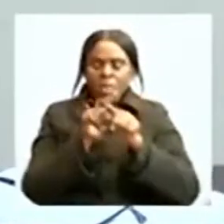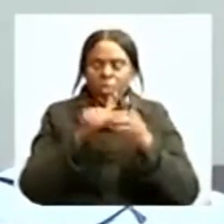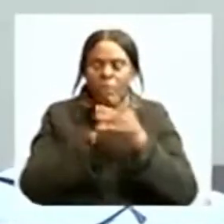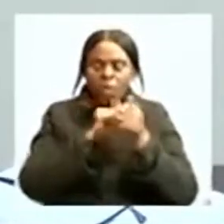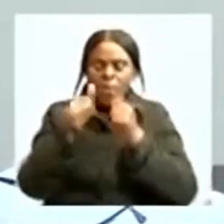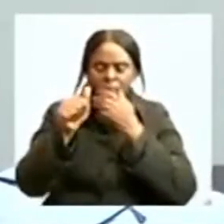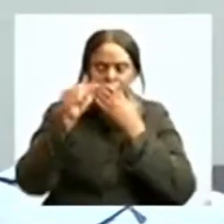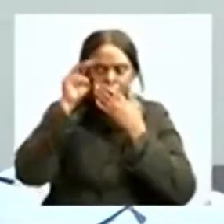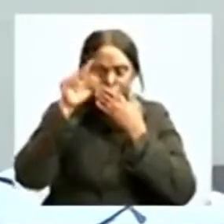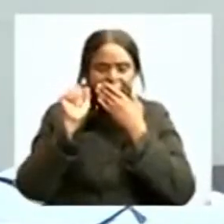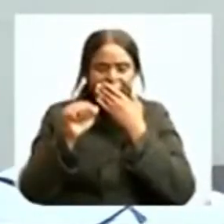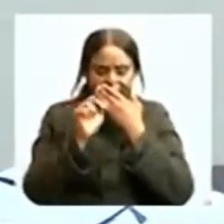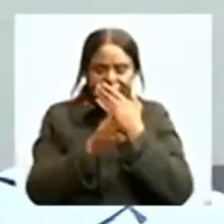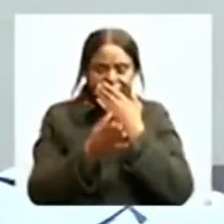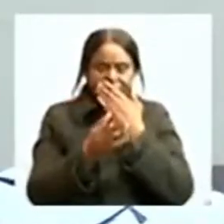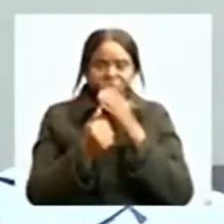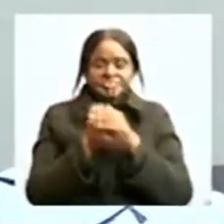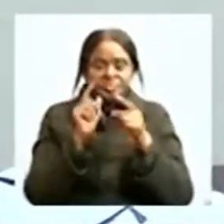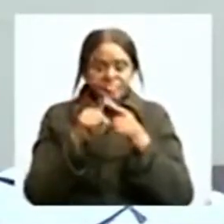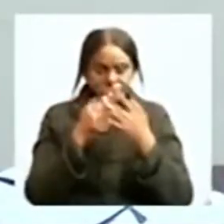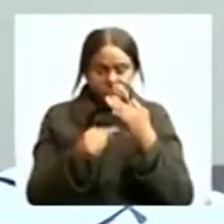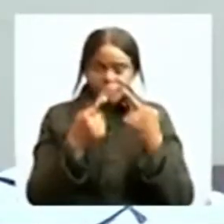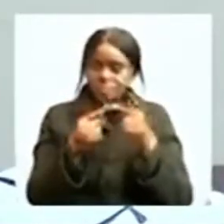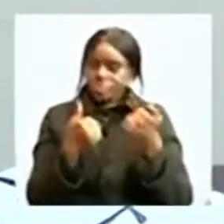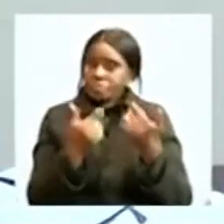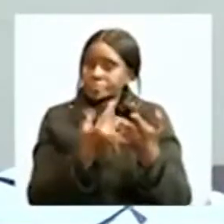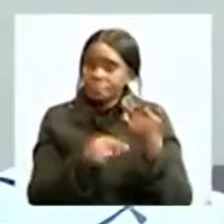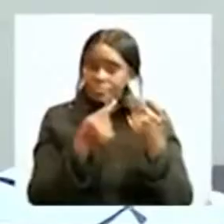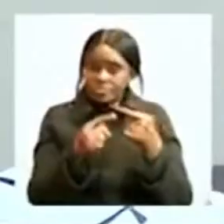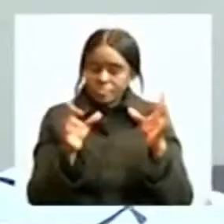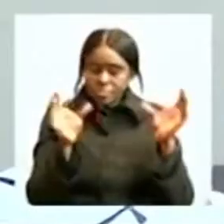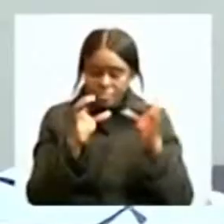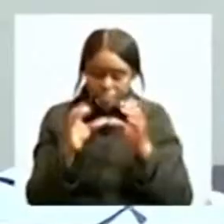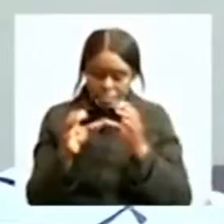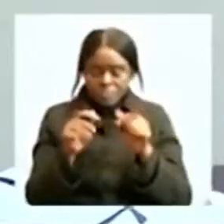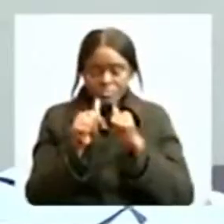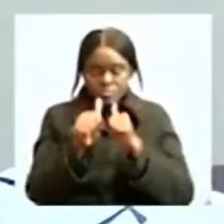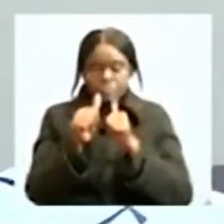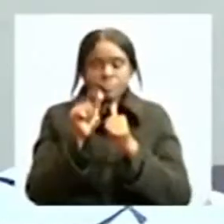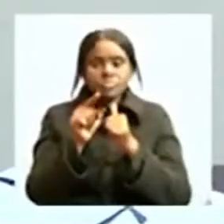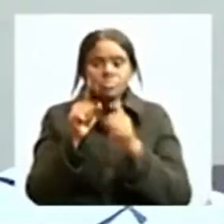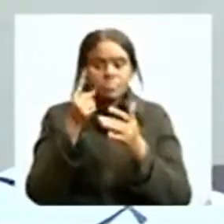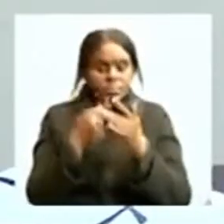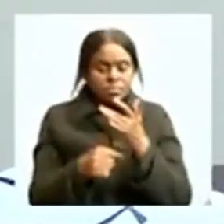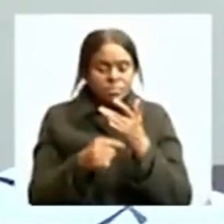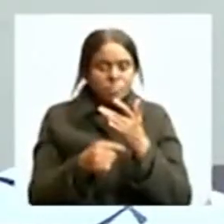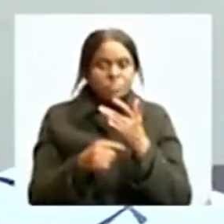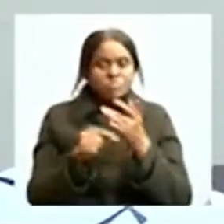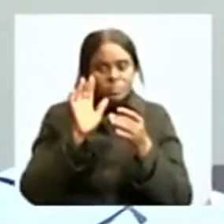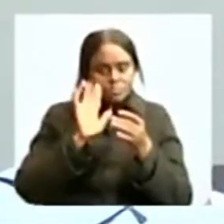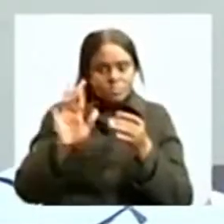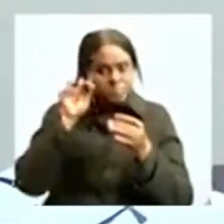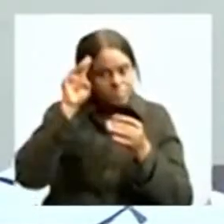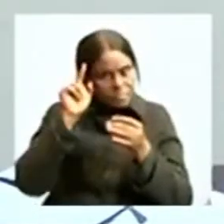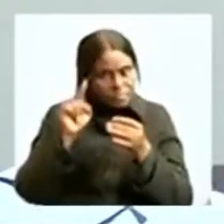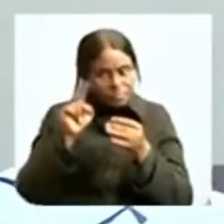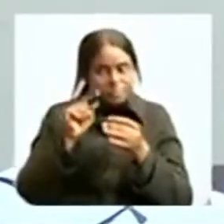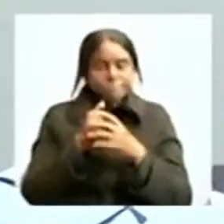far a ministry can go. But what happens? Do councils follow what their